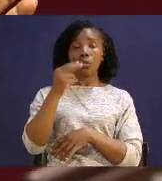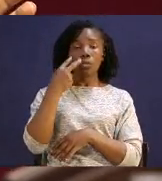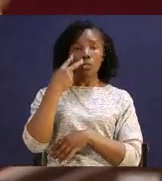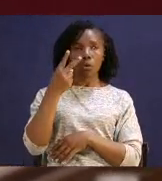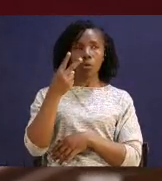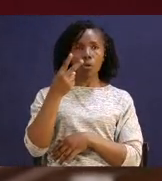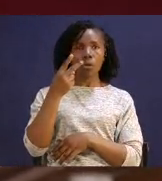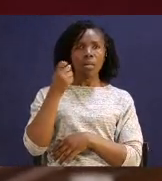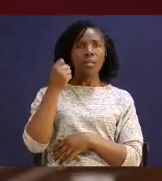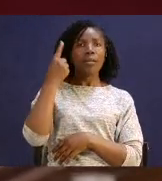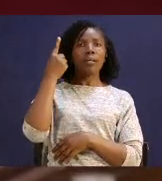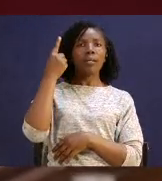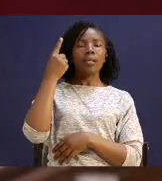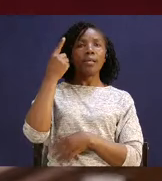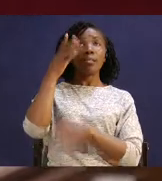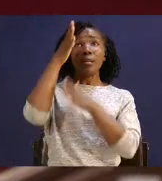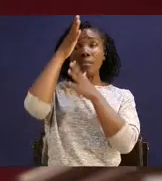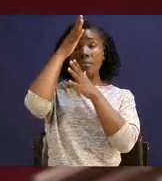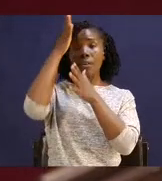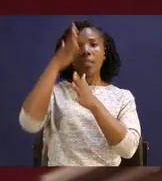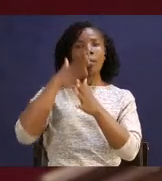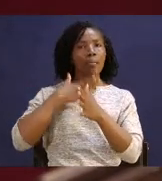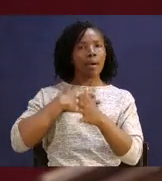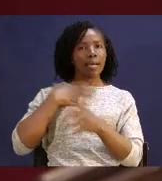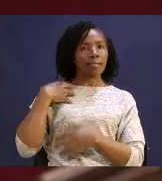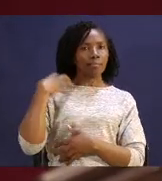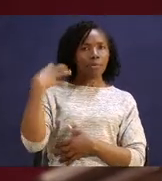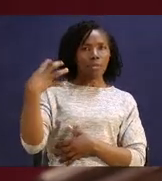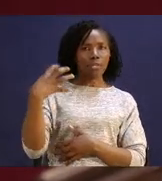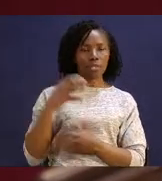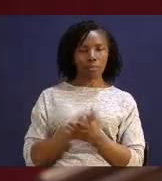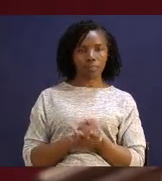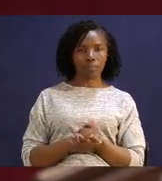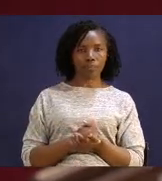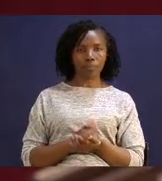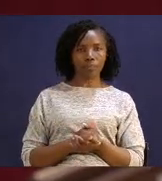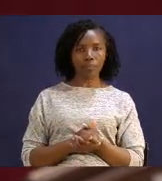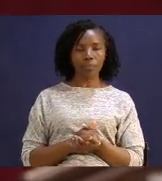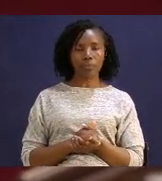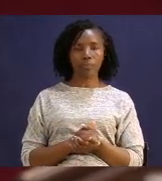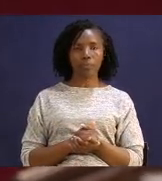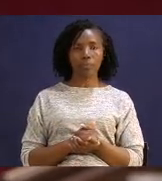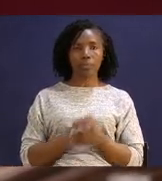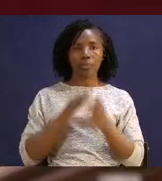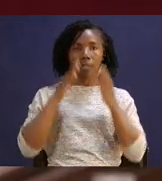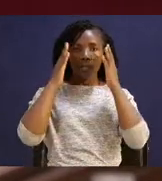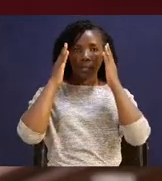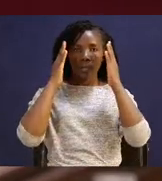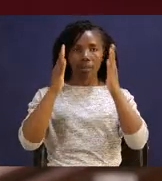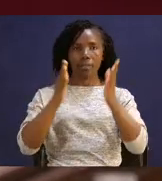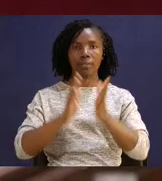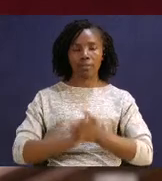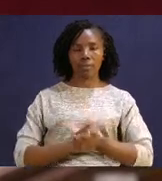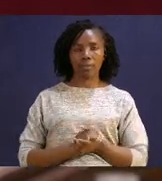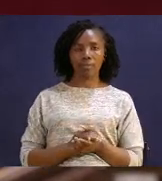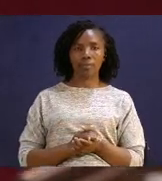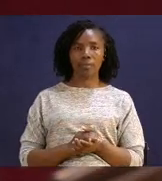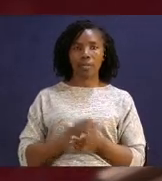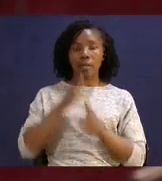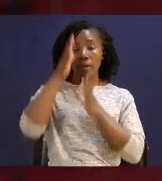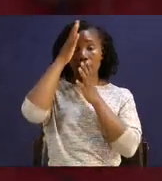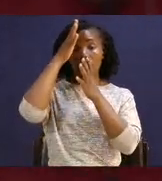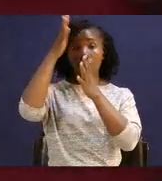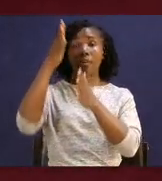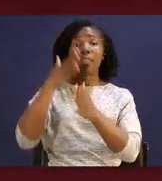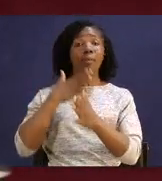realized, my father is wealthy. Hello? My father